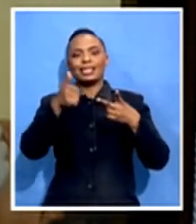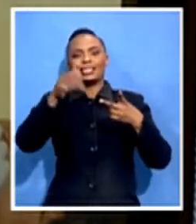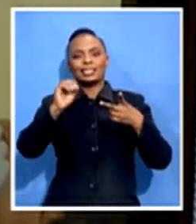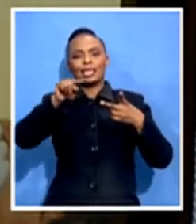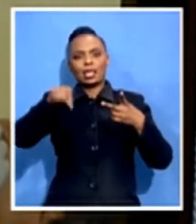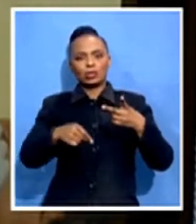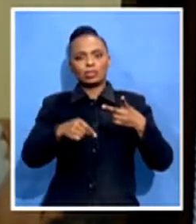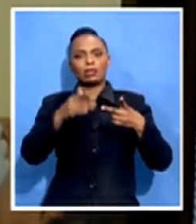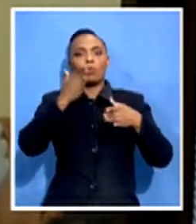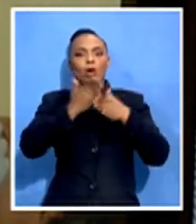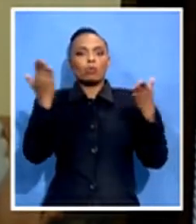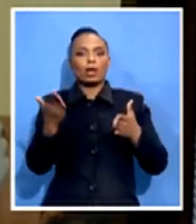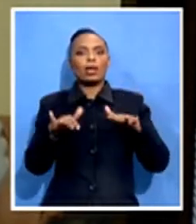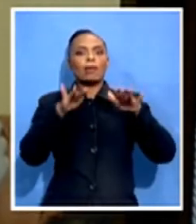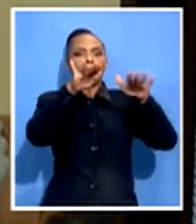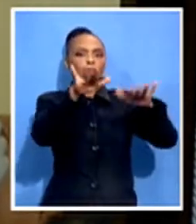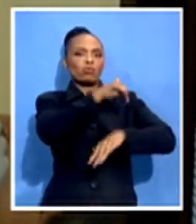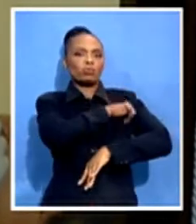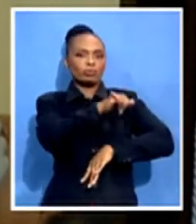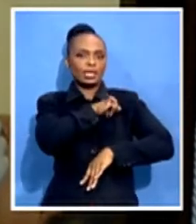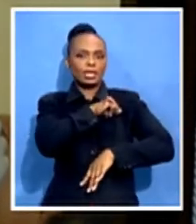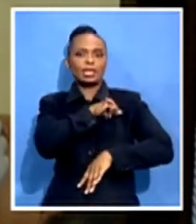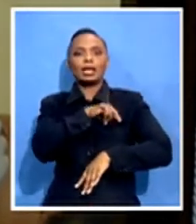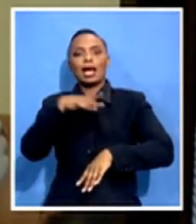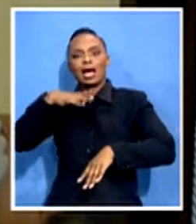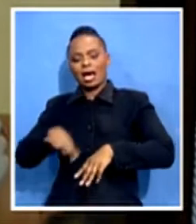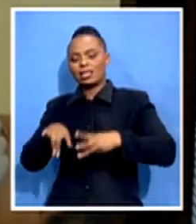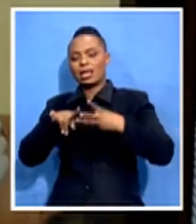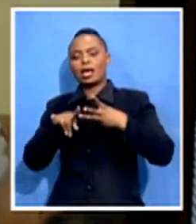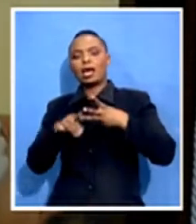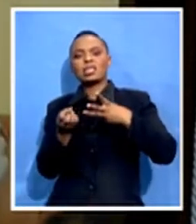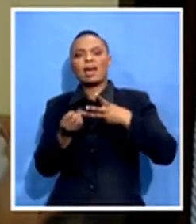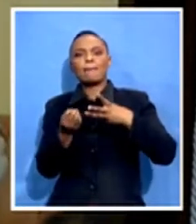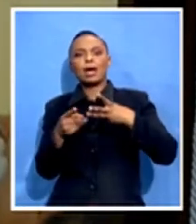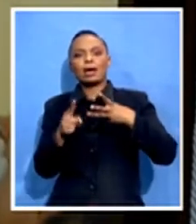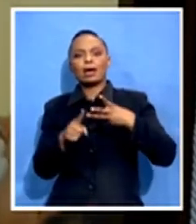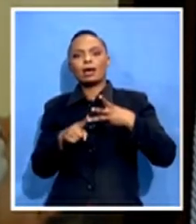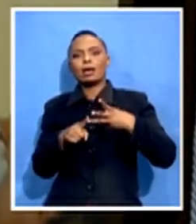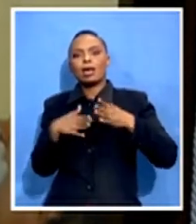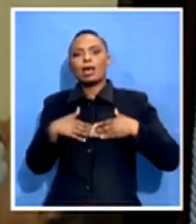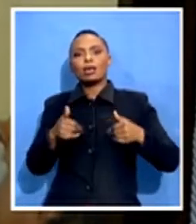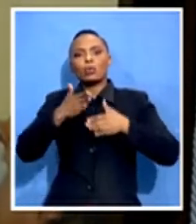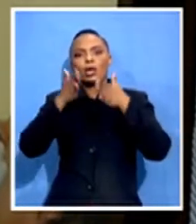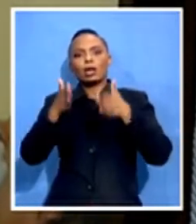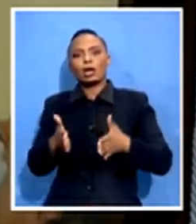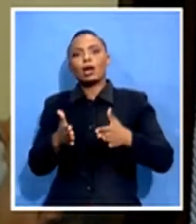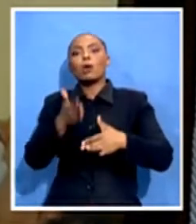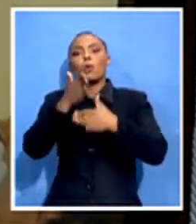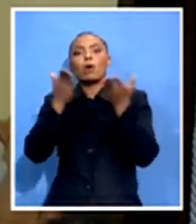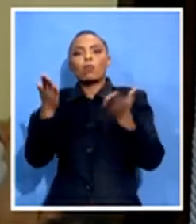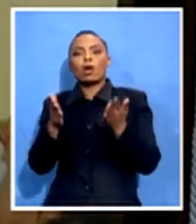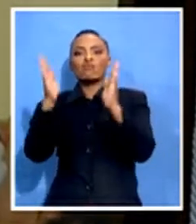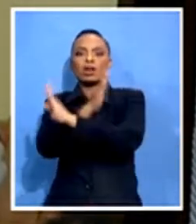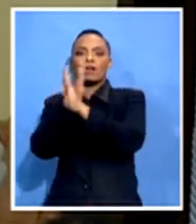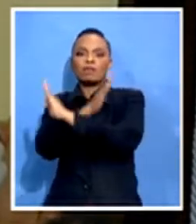The other numbers account for health workers that are in private health facilities, that